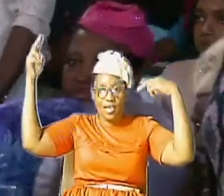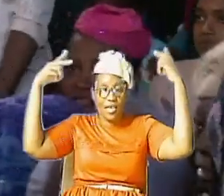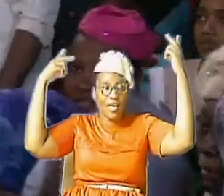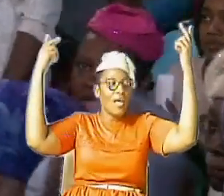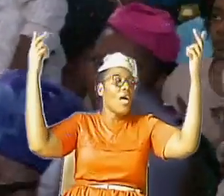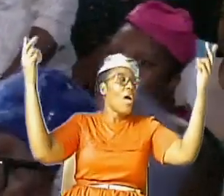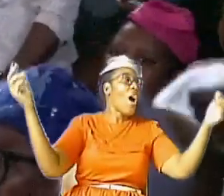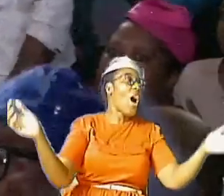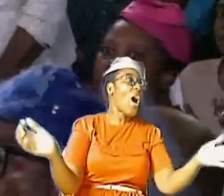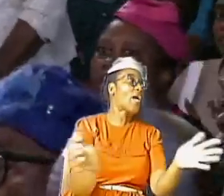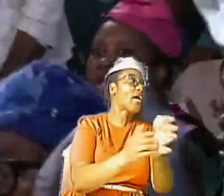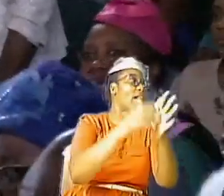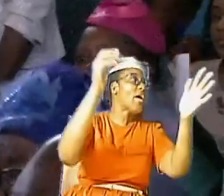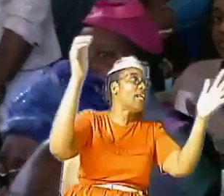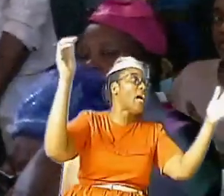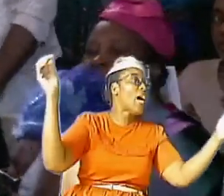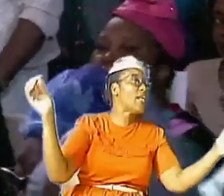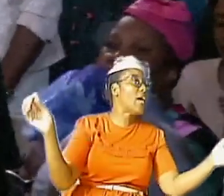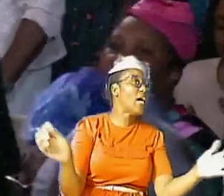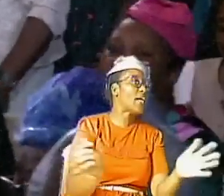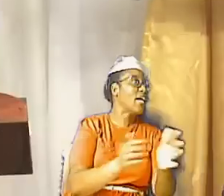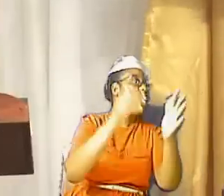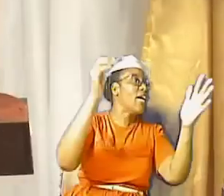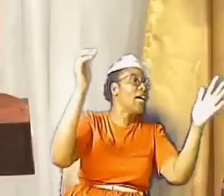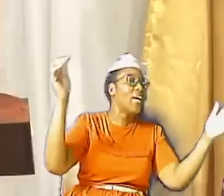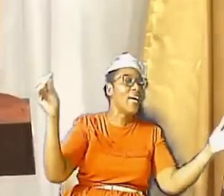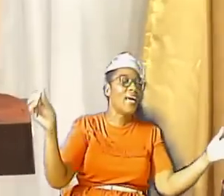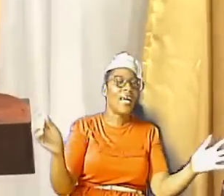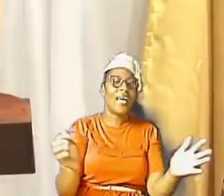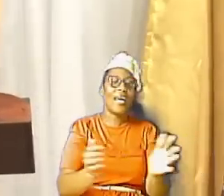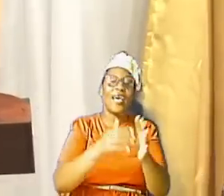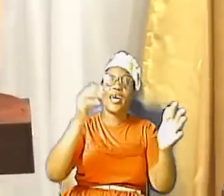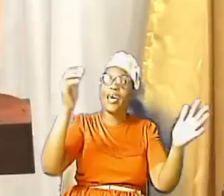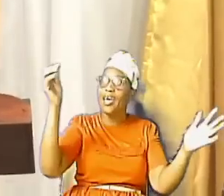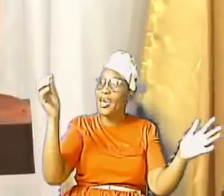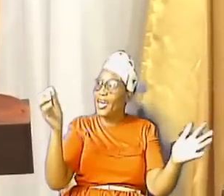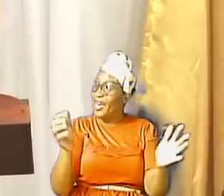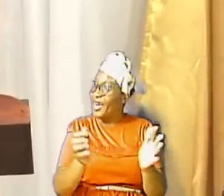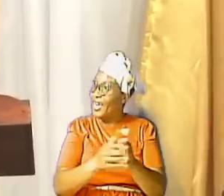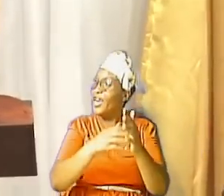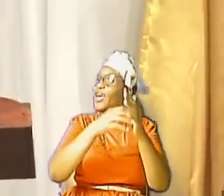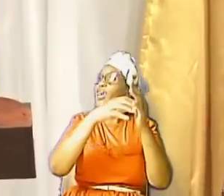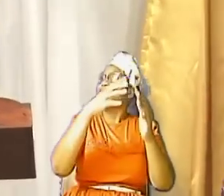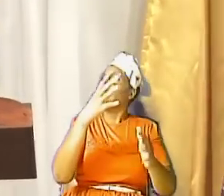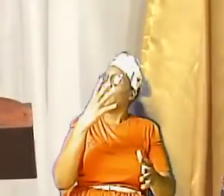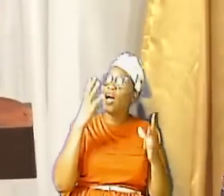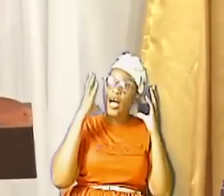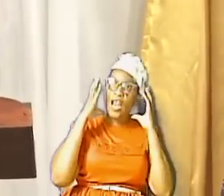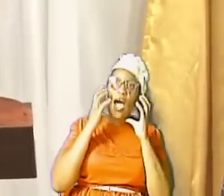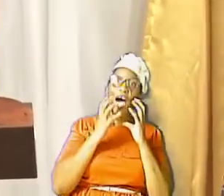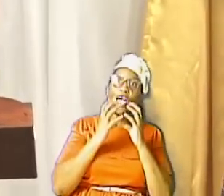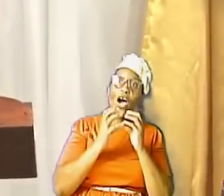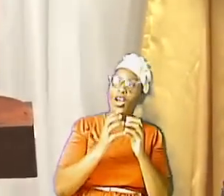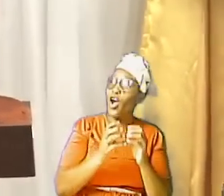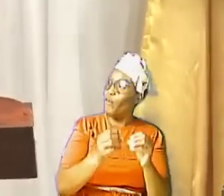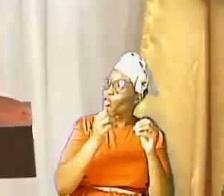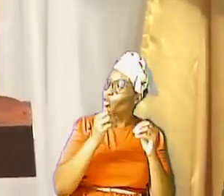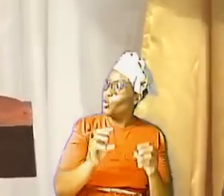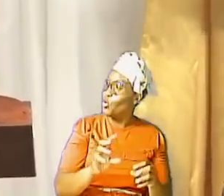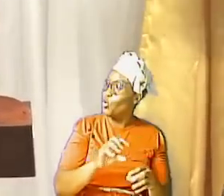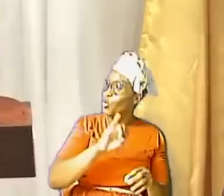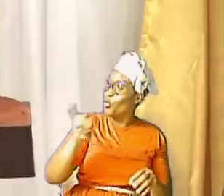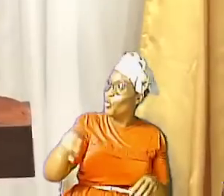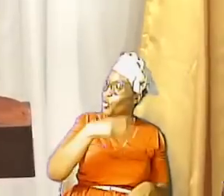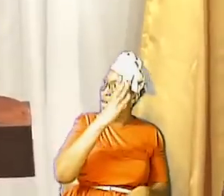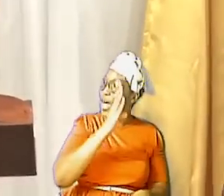victory, oh, again and again. What a great God, what a great King, the